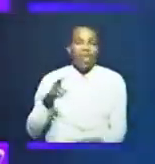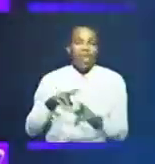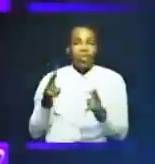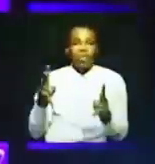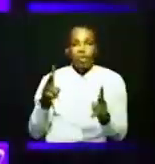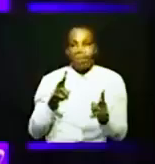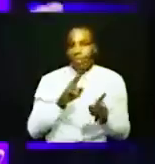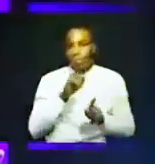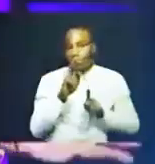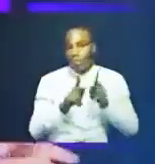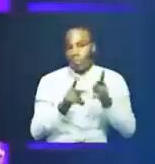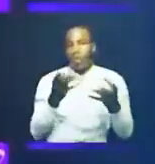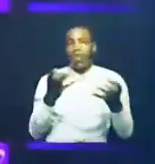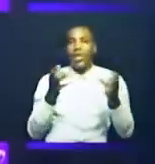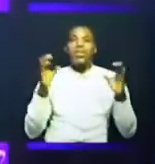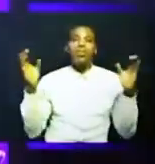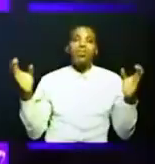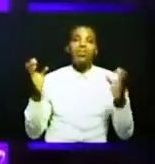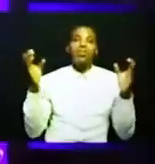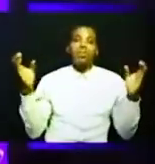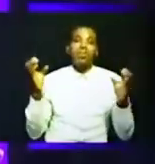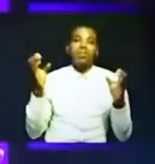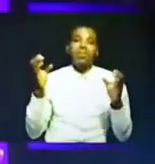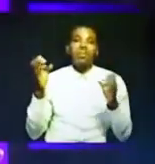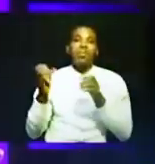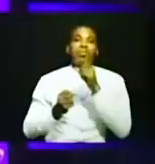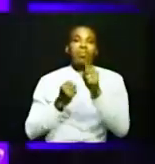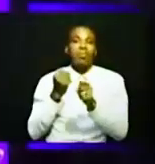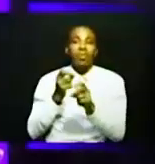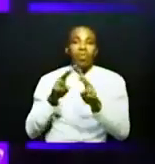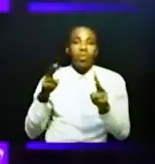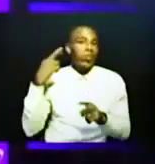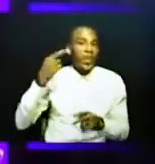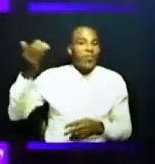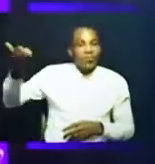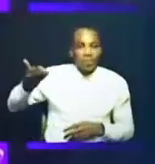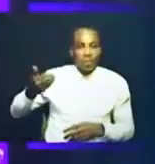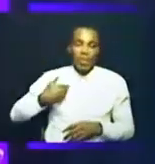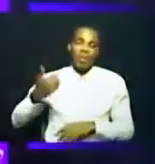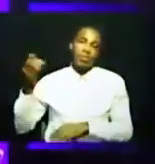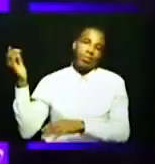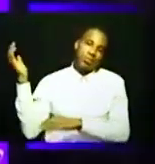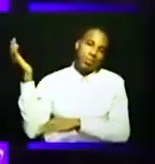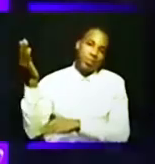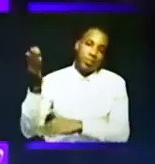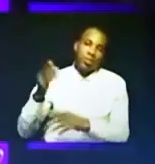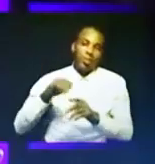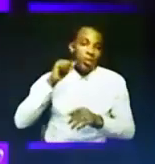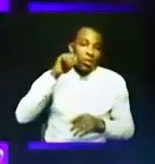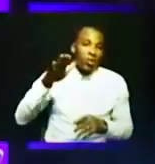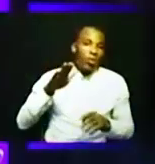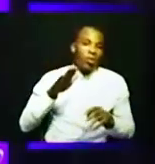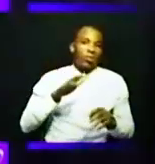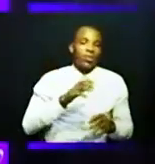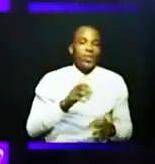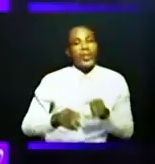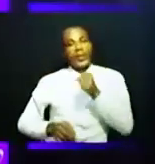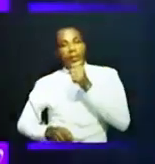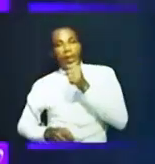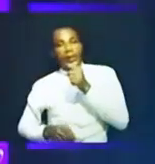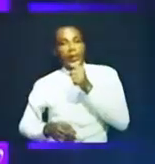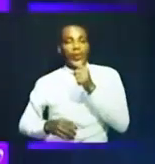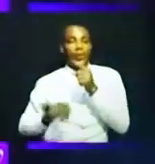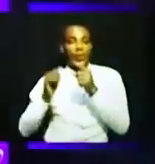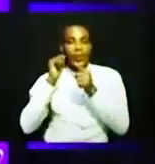to celebrate an annual something, and then they asked me to come and preach. So this lady just picked the mic. Then she